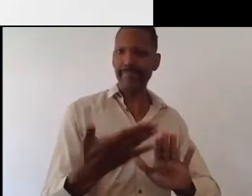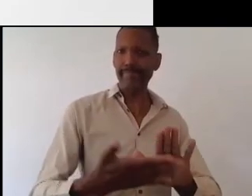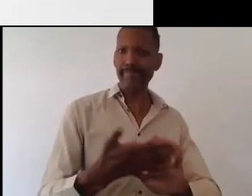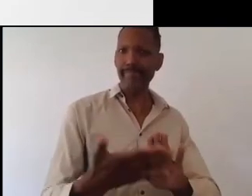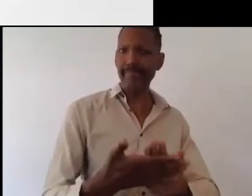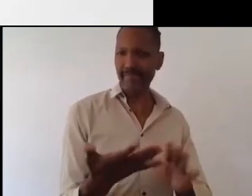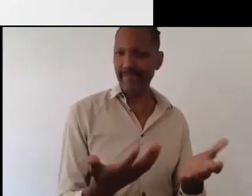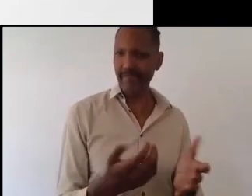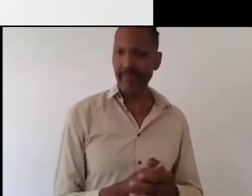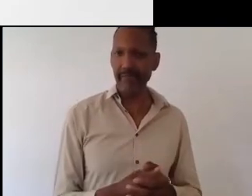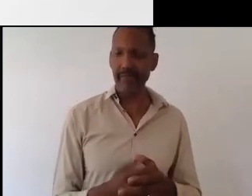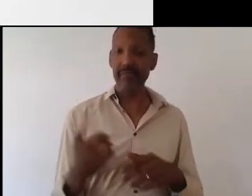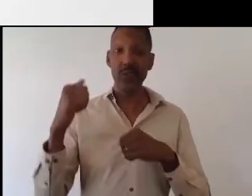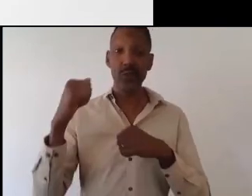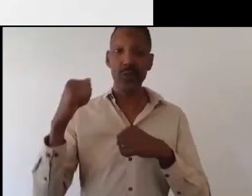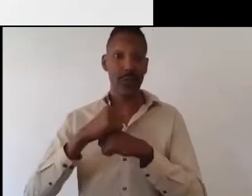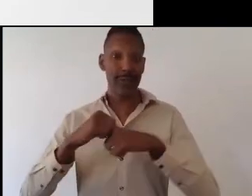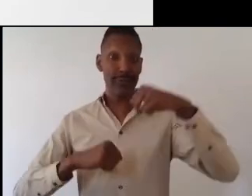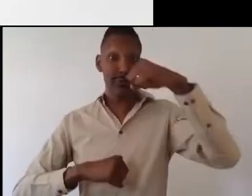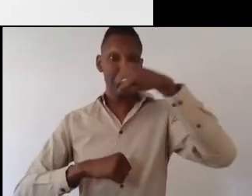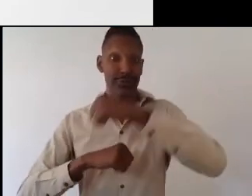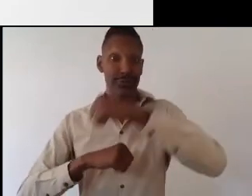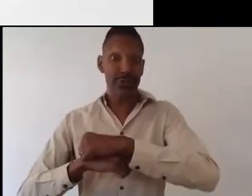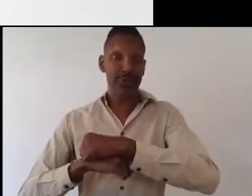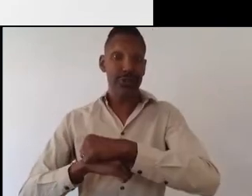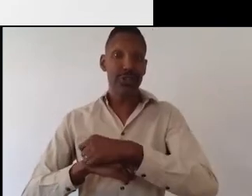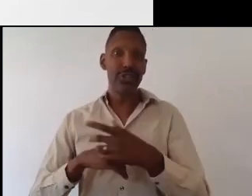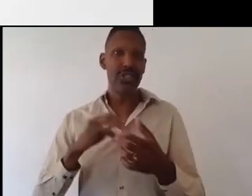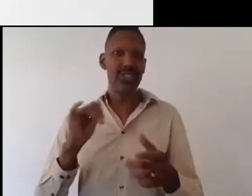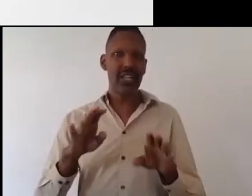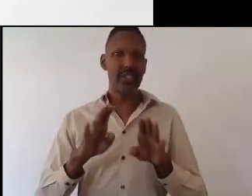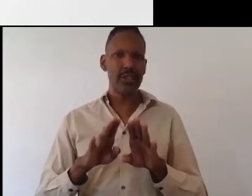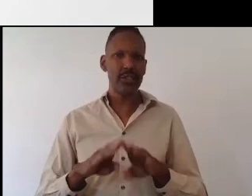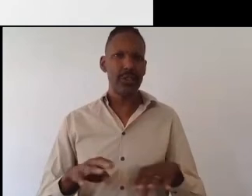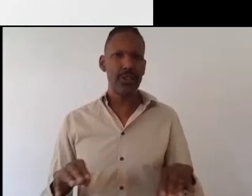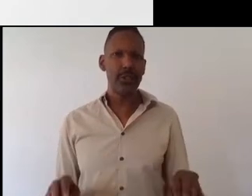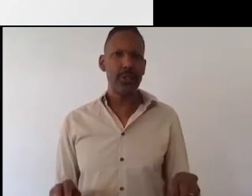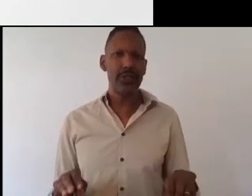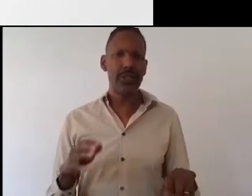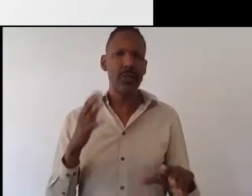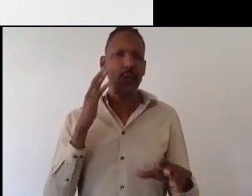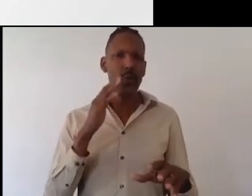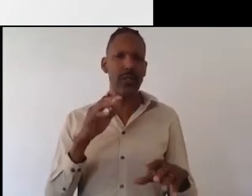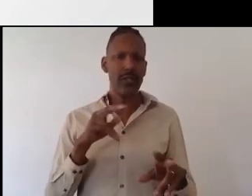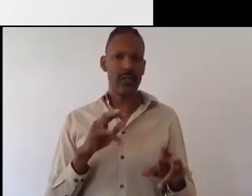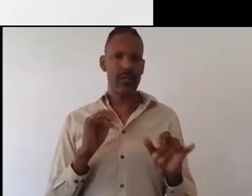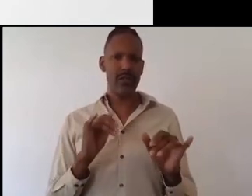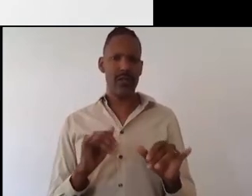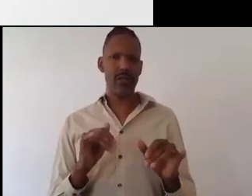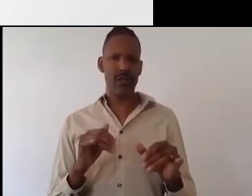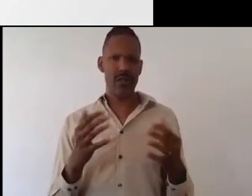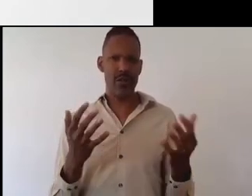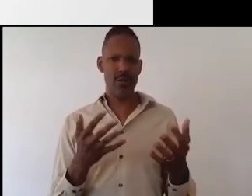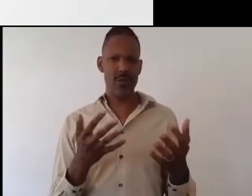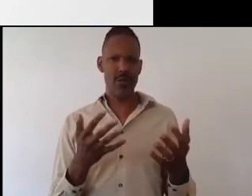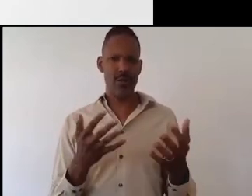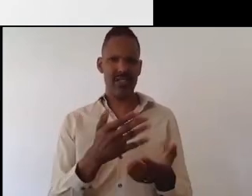an important cross-cutting concept. So we can often tell what something does, what's its function, by